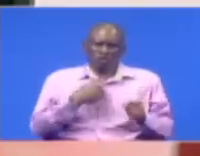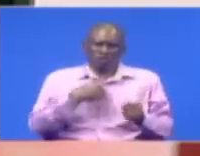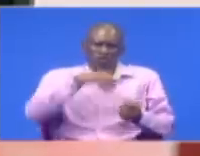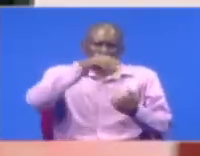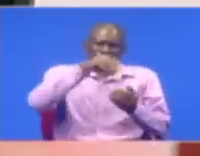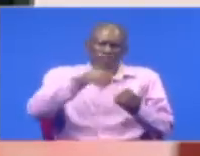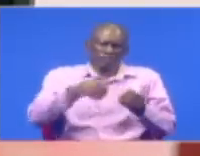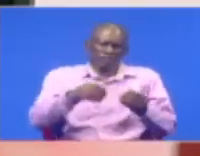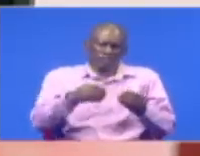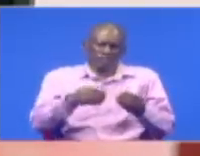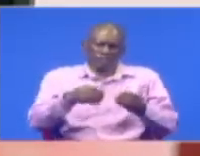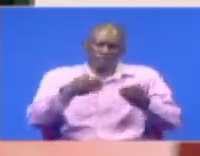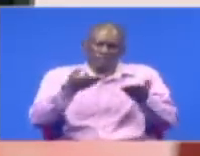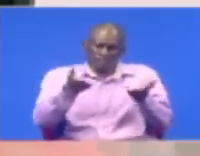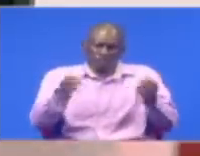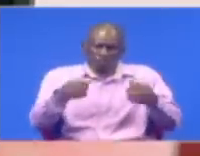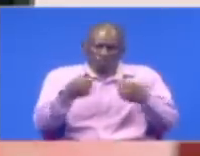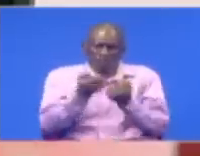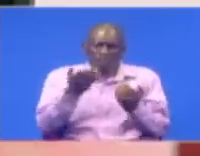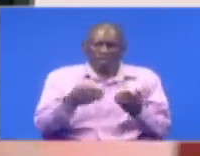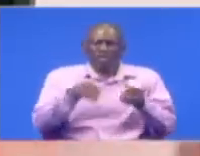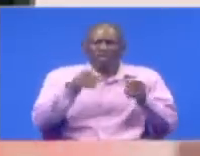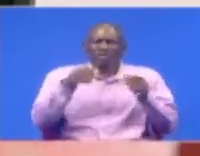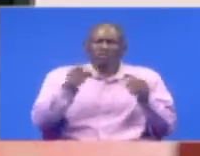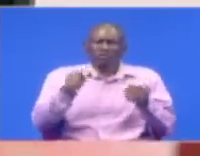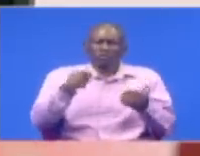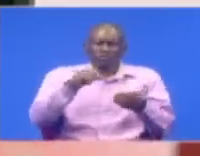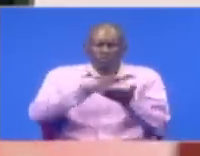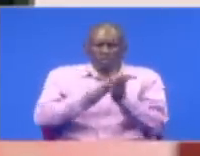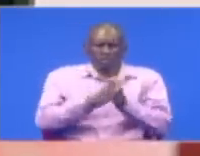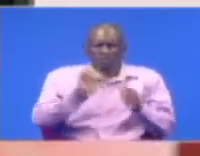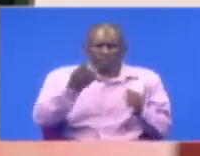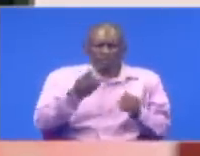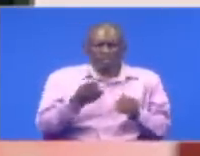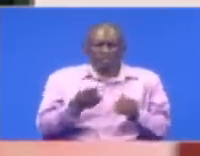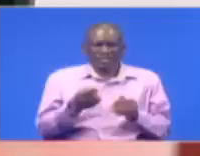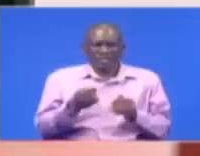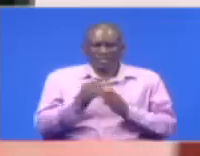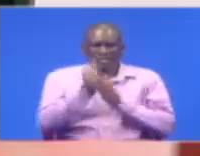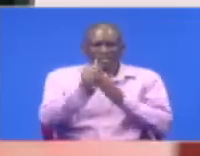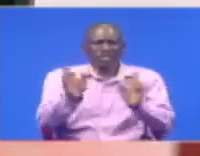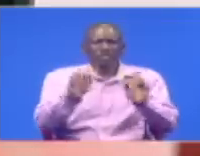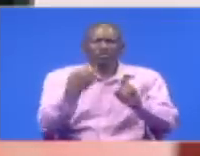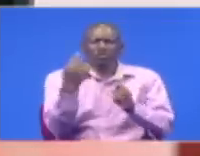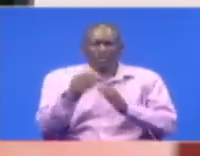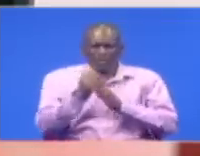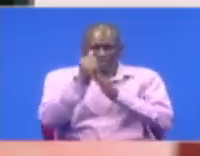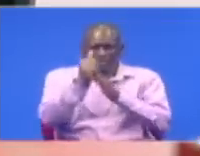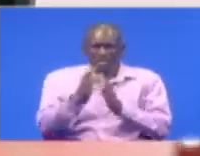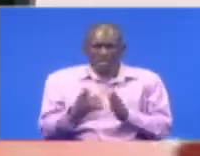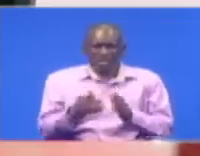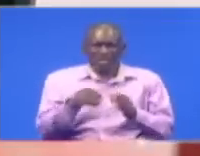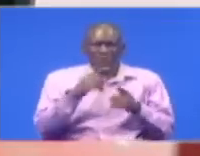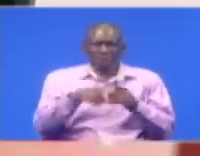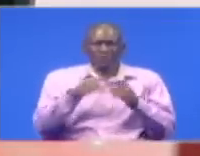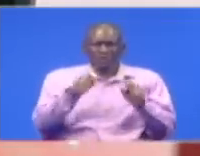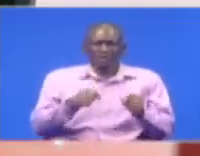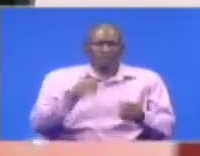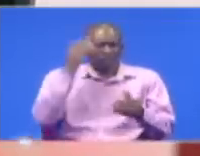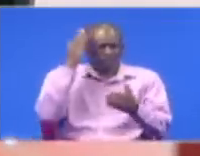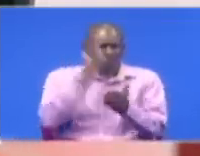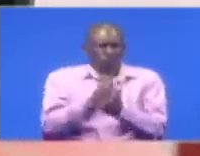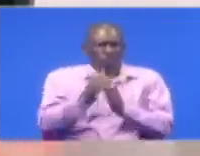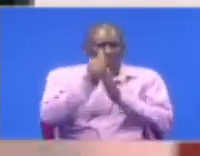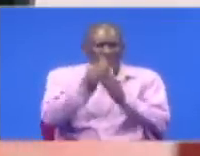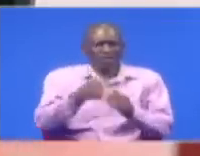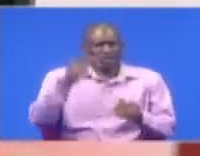consequences. You therefore become, so to speak, the titular head, not just the titular head, but the real head, the